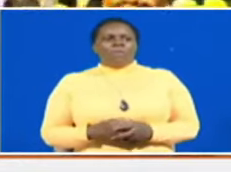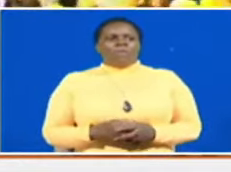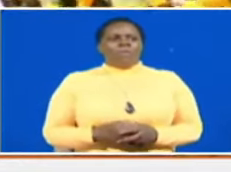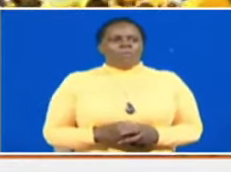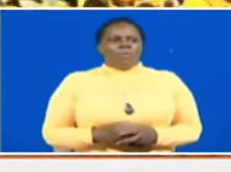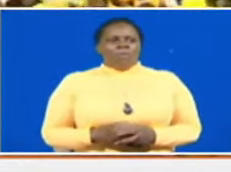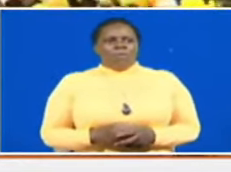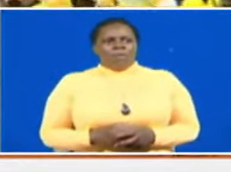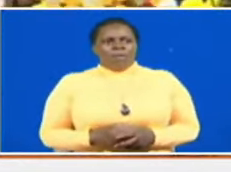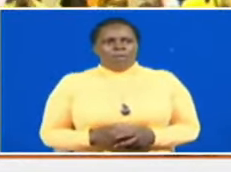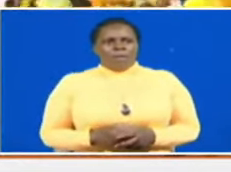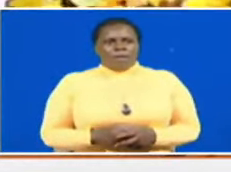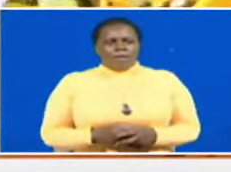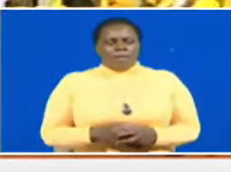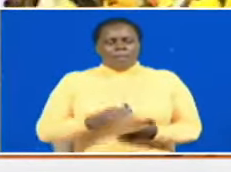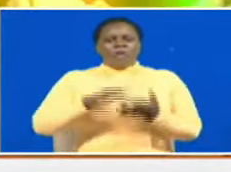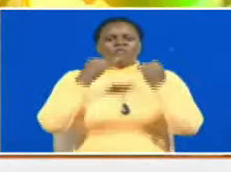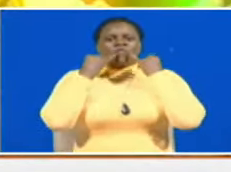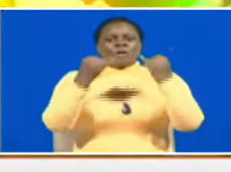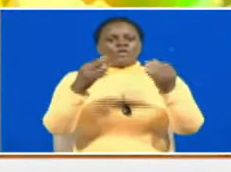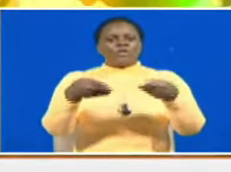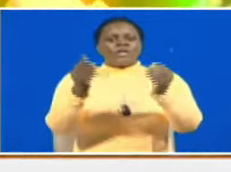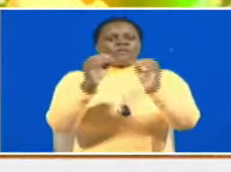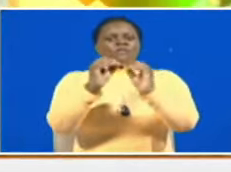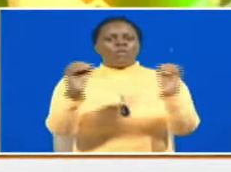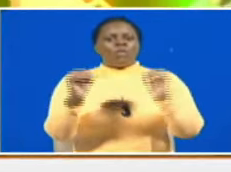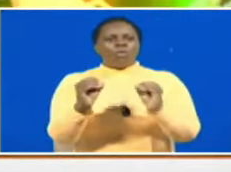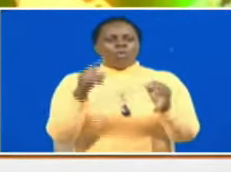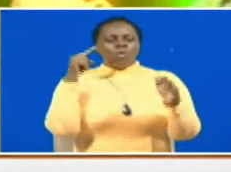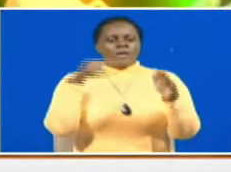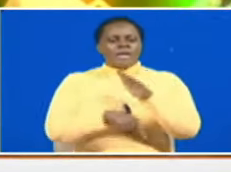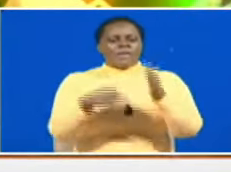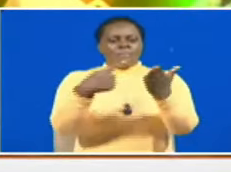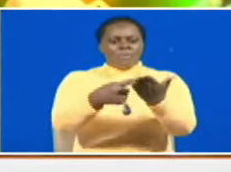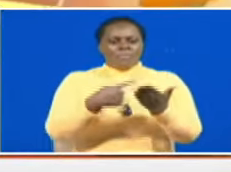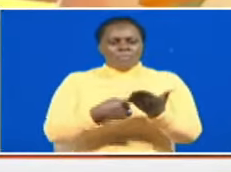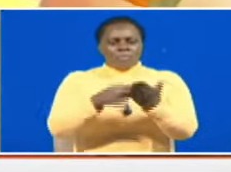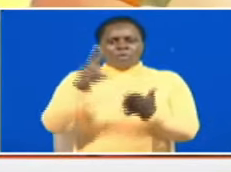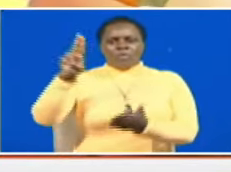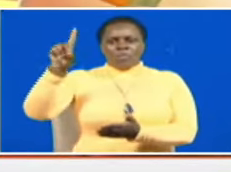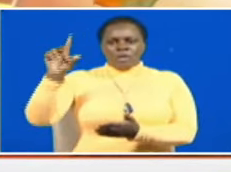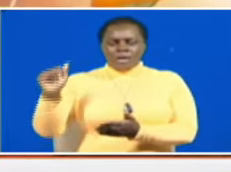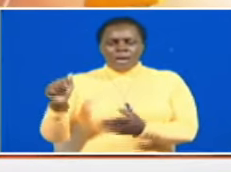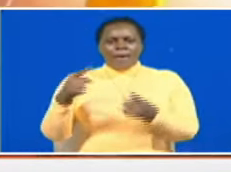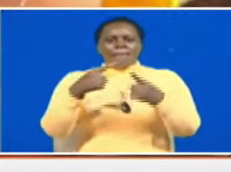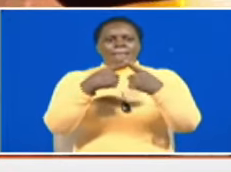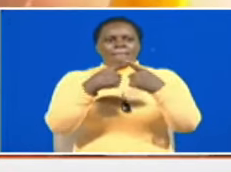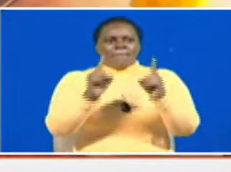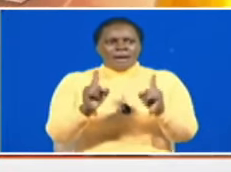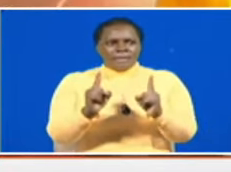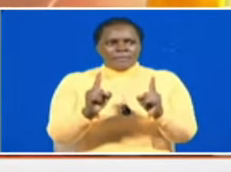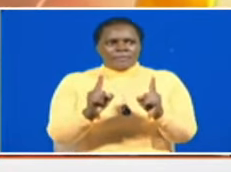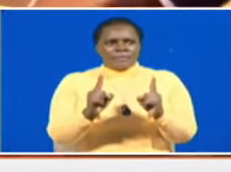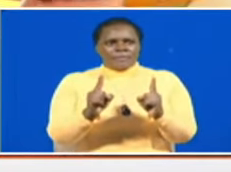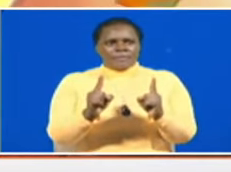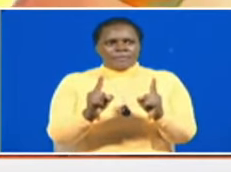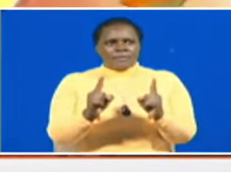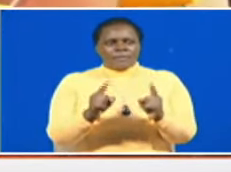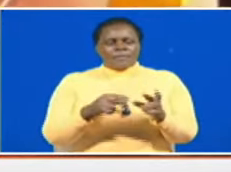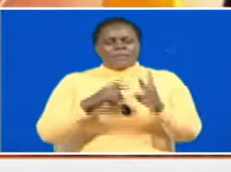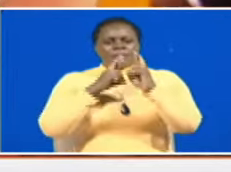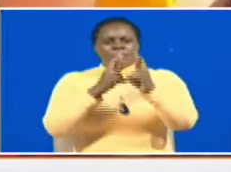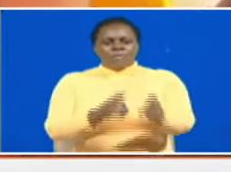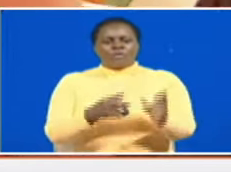although he did not divulge more details about the deeper debate with UDA, Mudavadi has blown the UDA trumpet, with